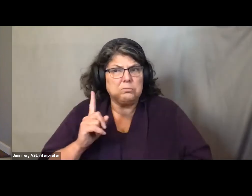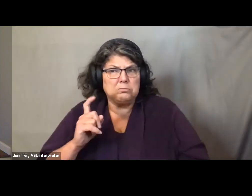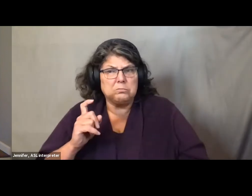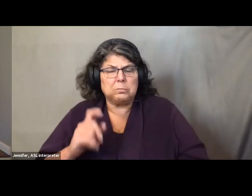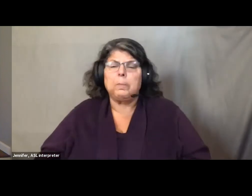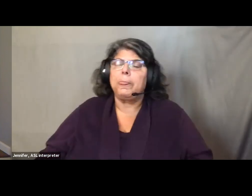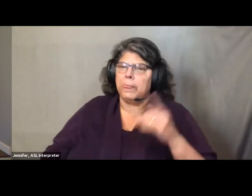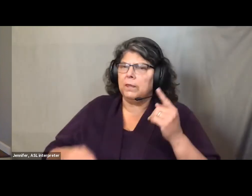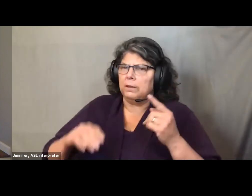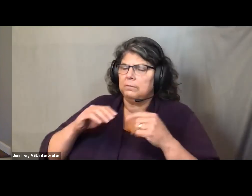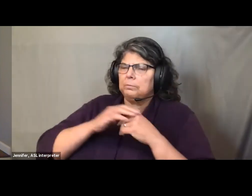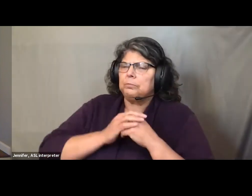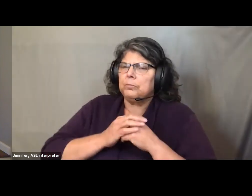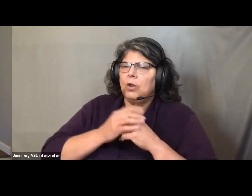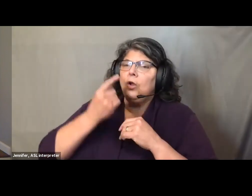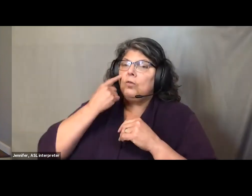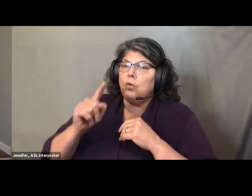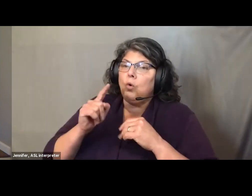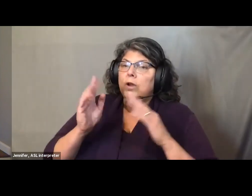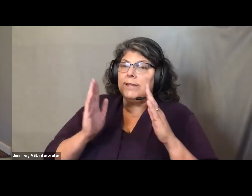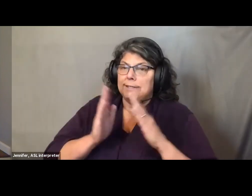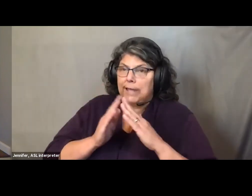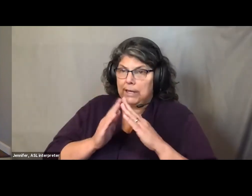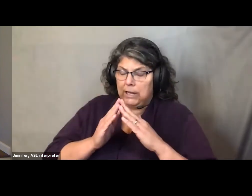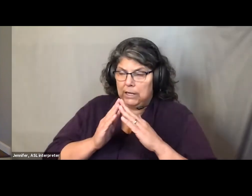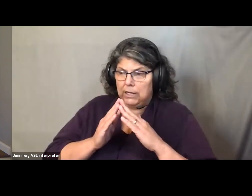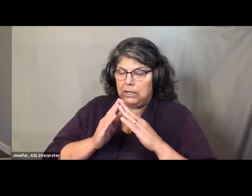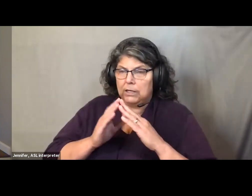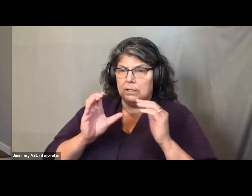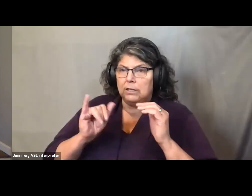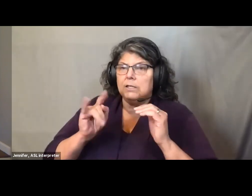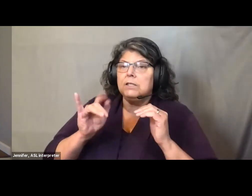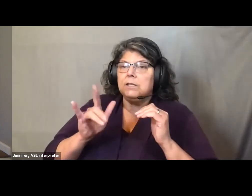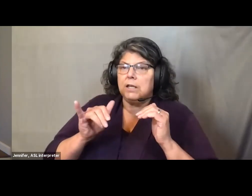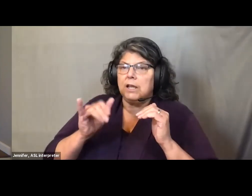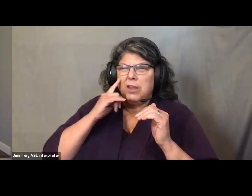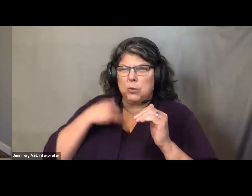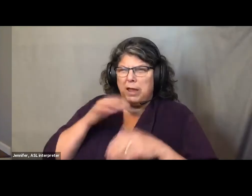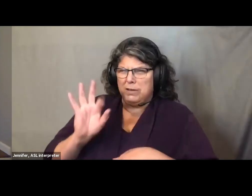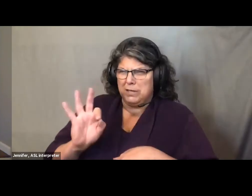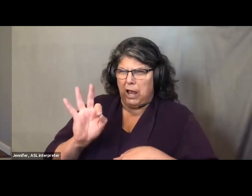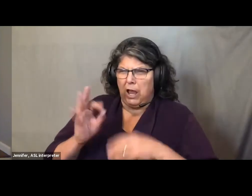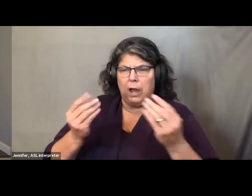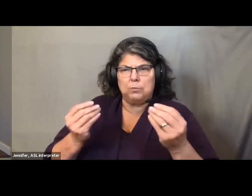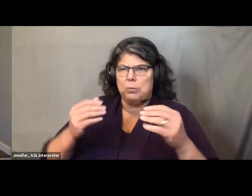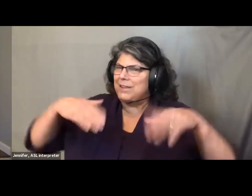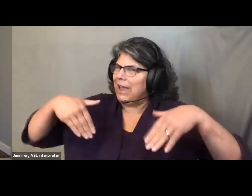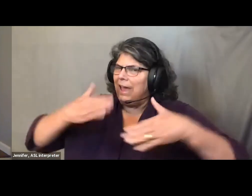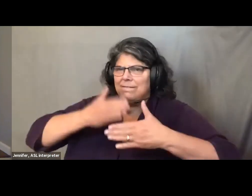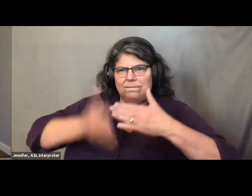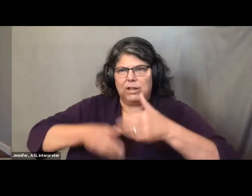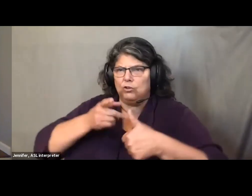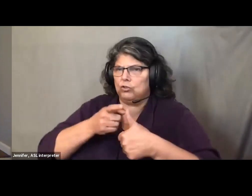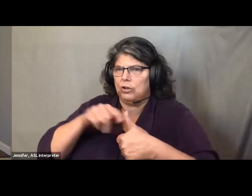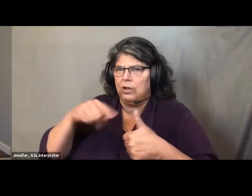So yes, for the city, there are, I believe we have 9 properties that haven't finished phase 1,